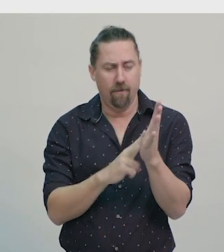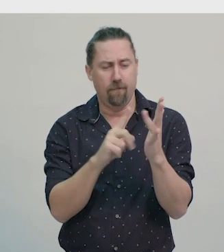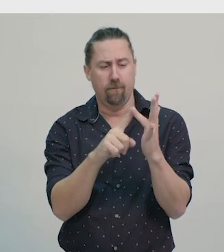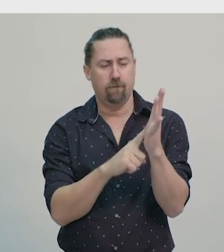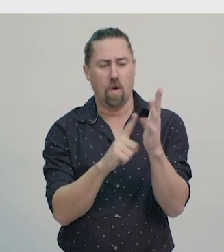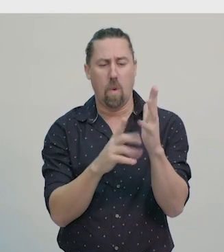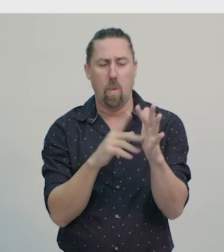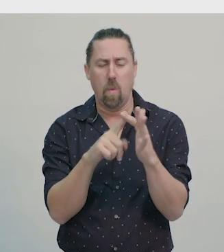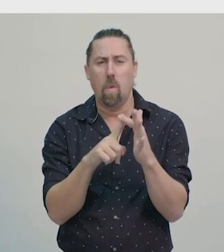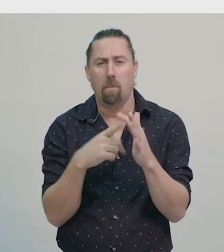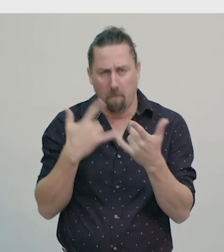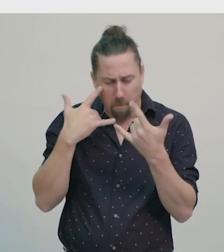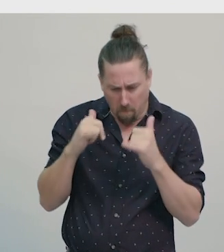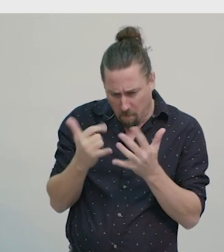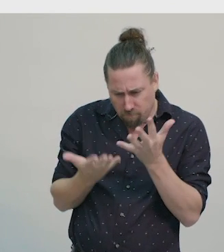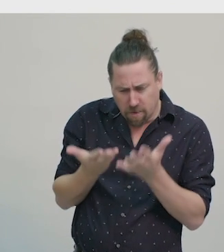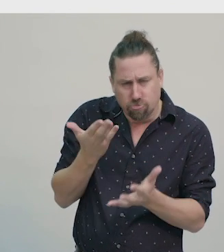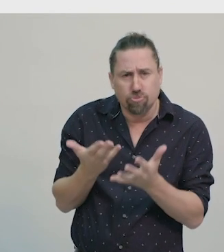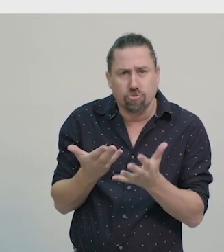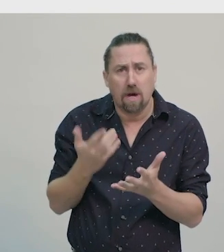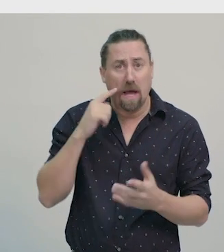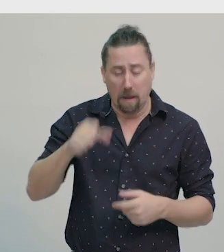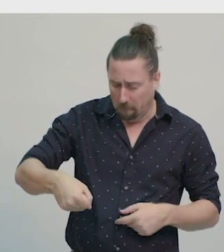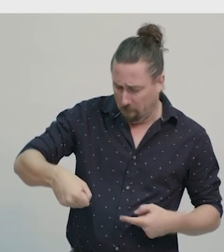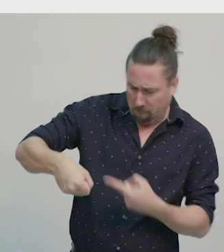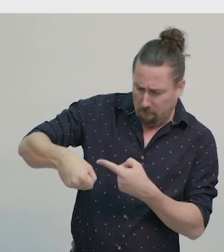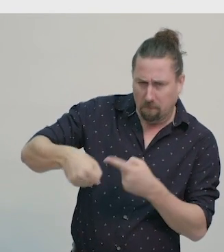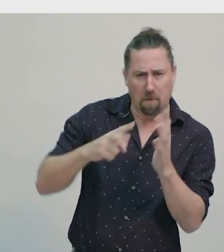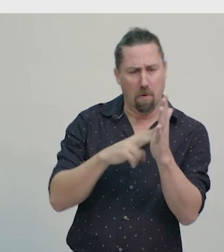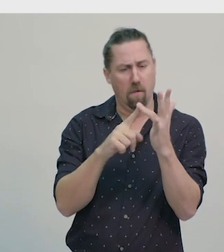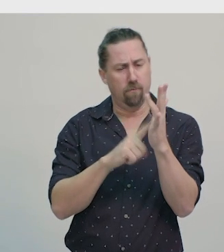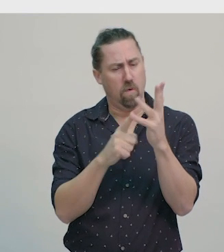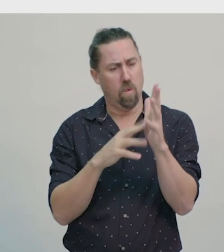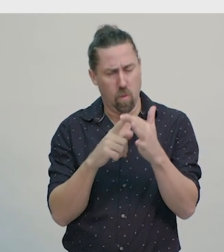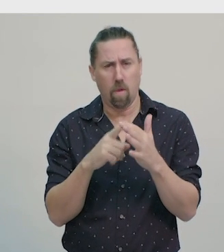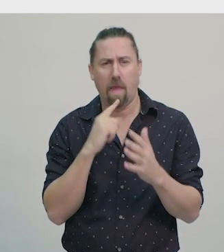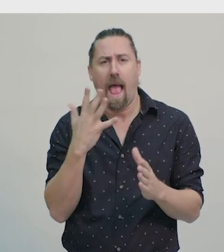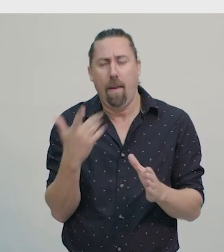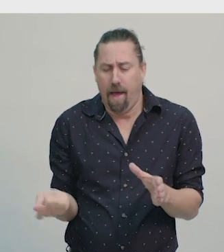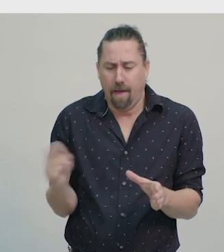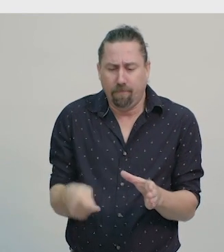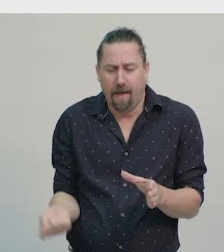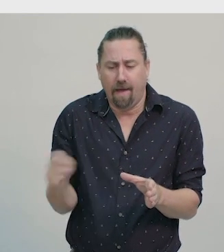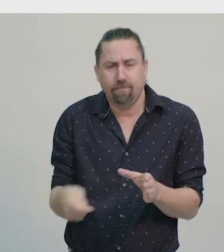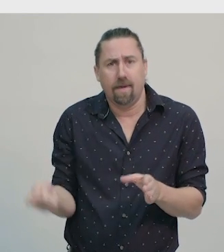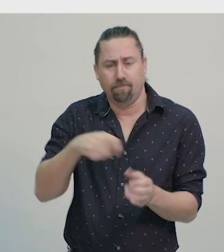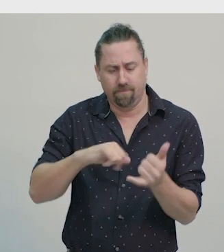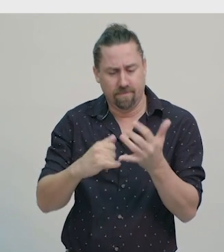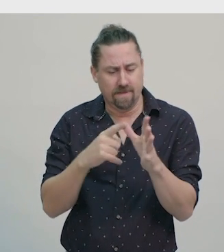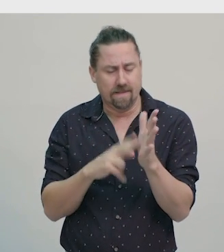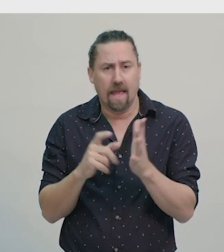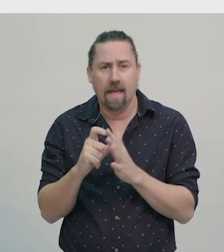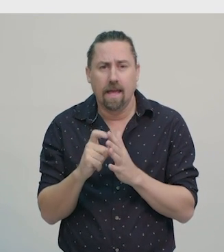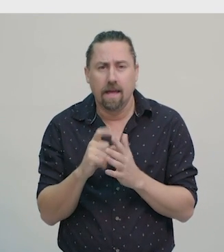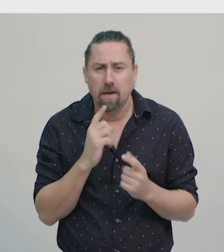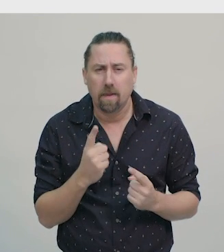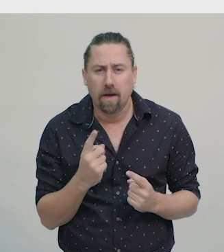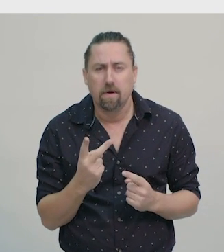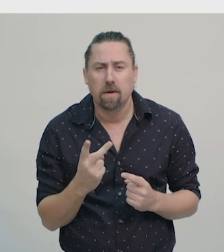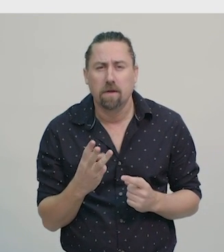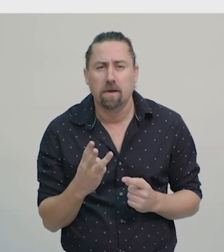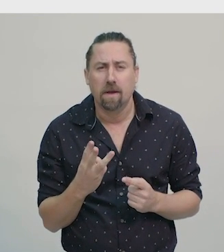something is, we say we are finding its length. Have you ever done the long jump? Watch me. After I